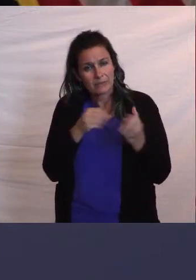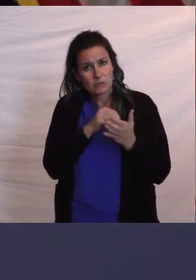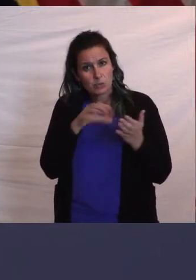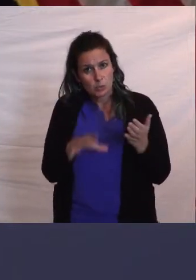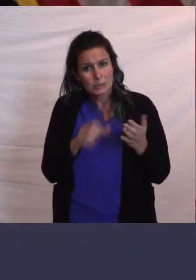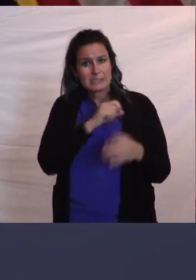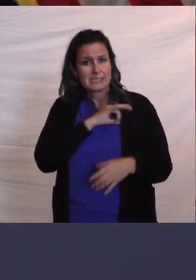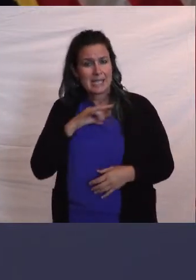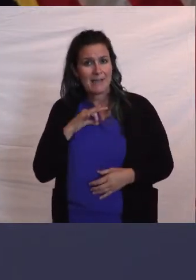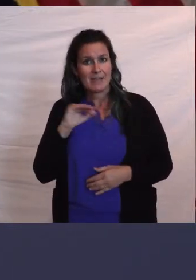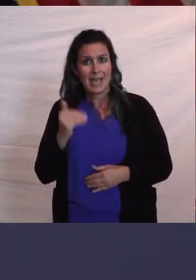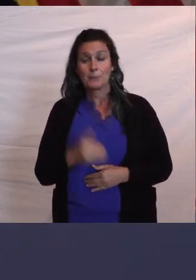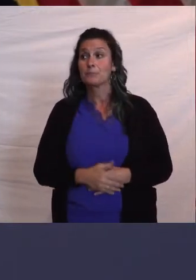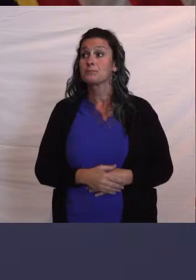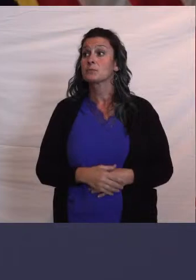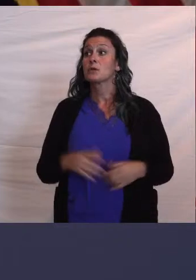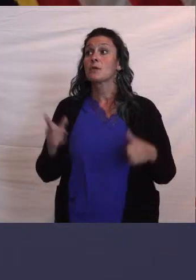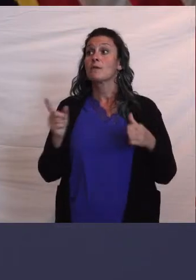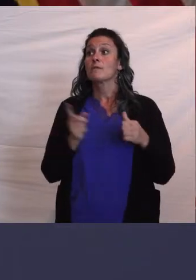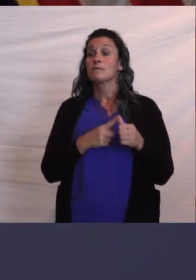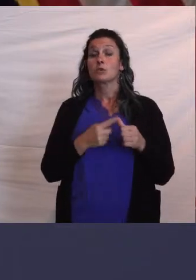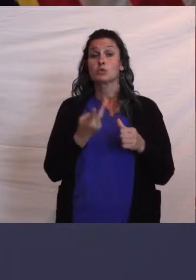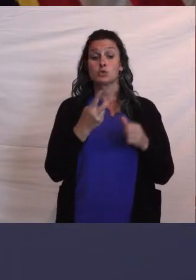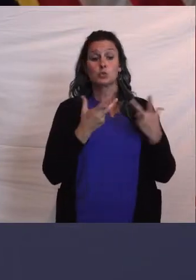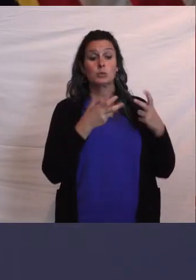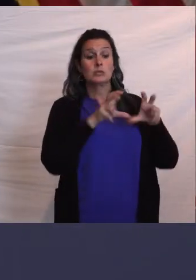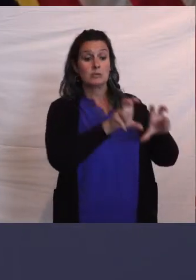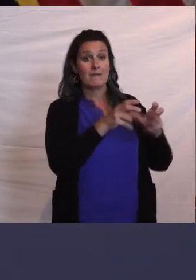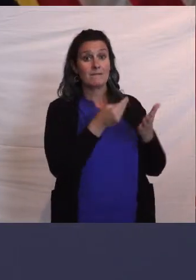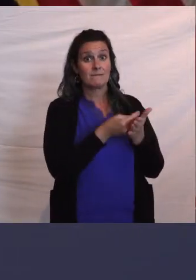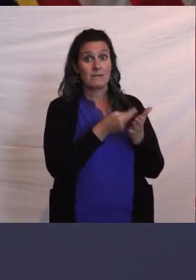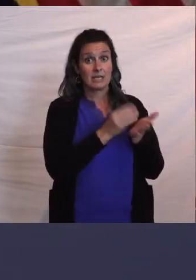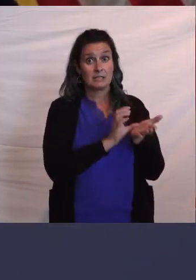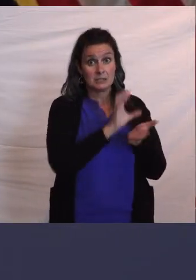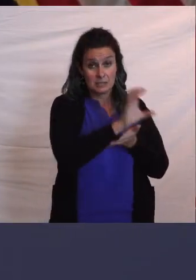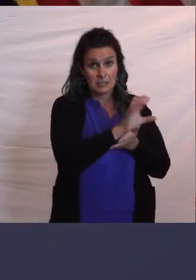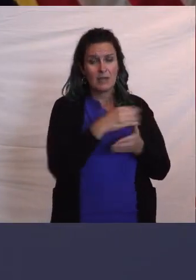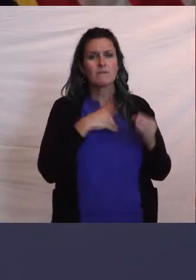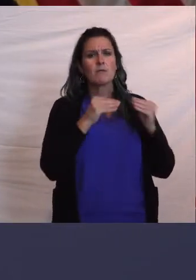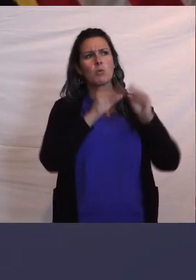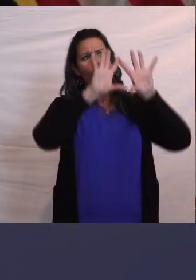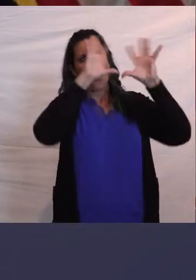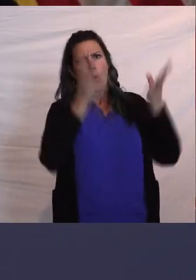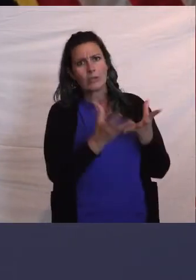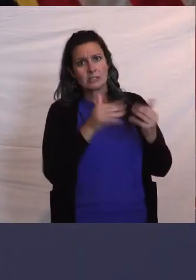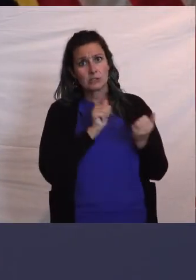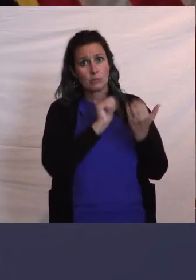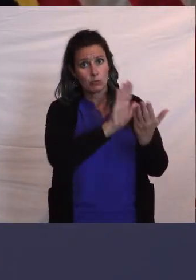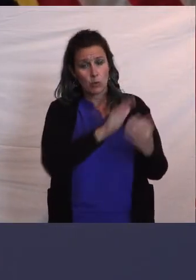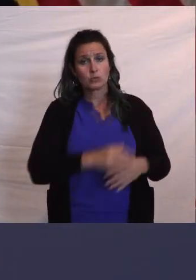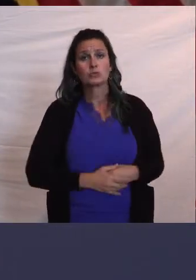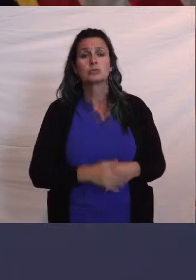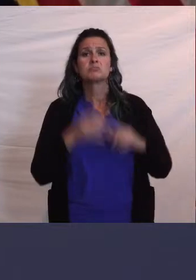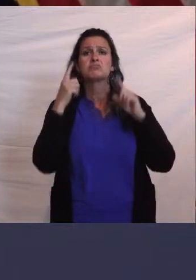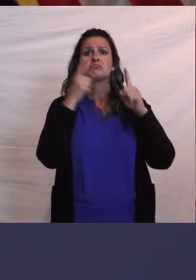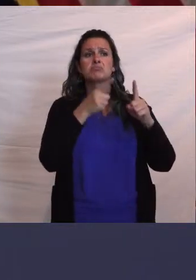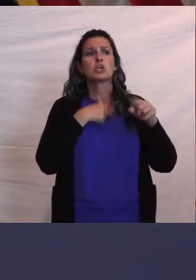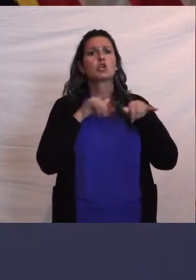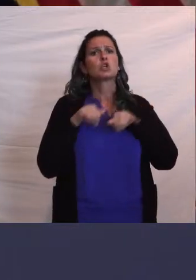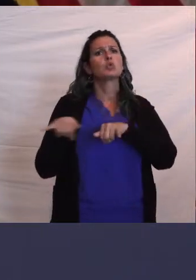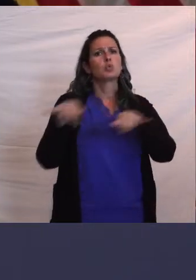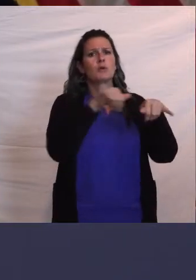students and staff? So in the first 2 tranches of funding, we had more of a holistic approach where we wanted to focus on